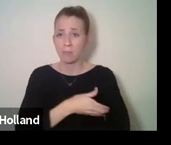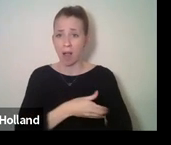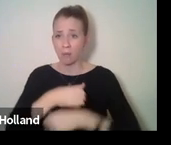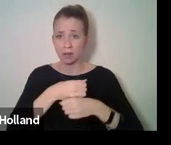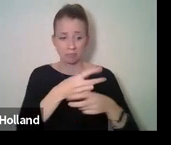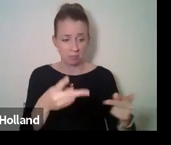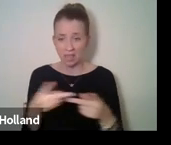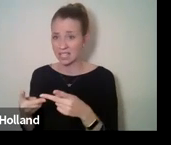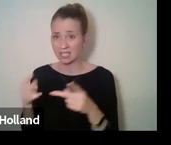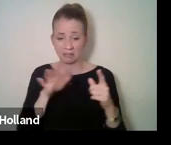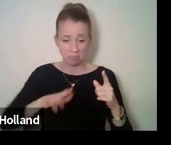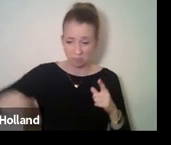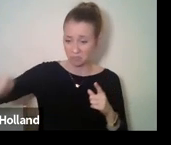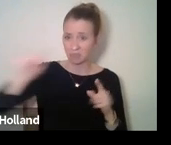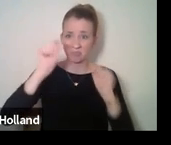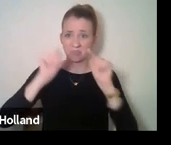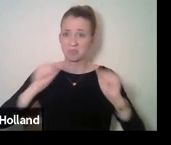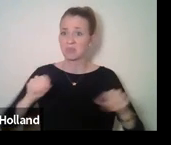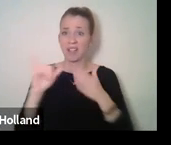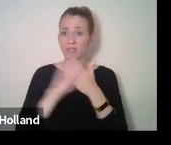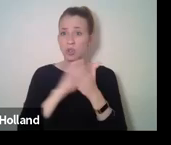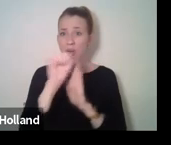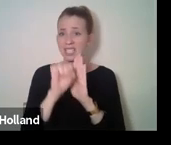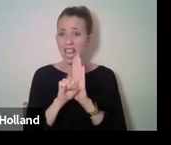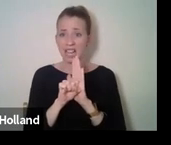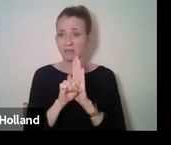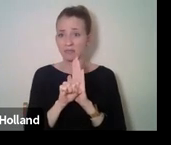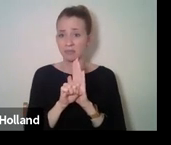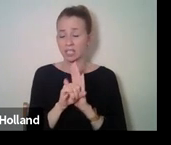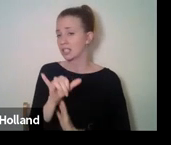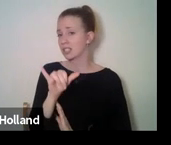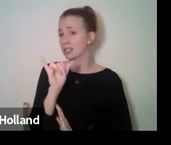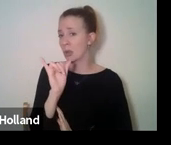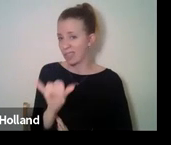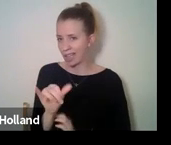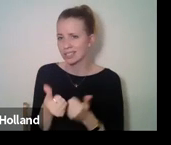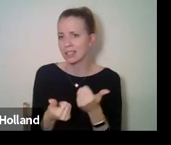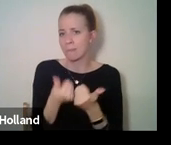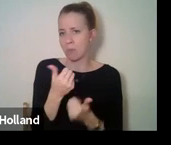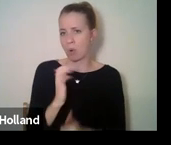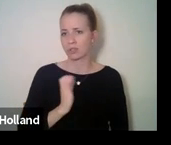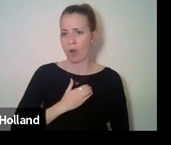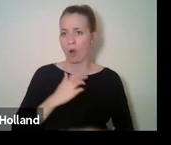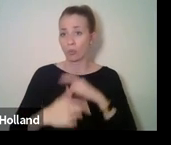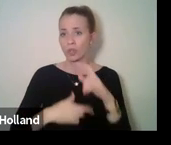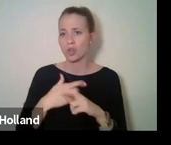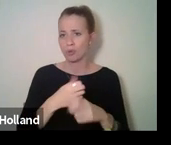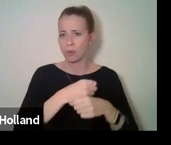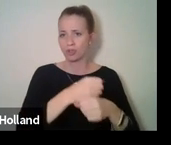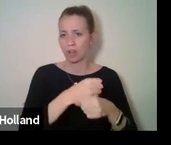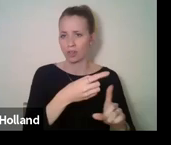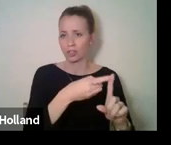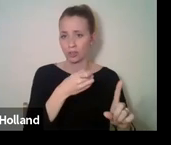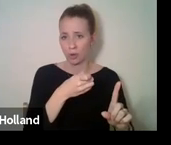across New York State. And so that makes up the bulk of our renewable generation. And then